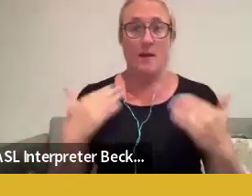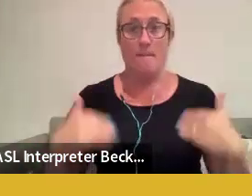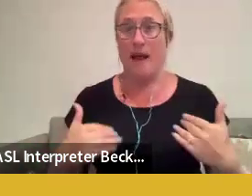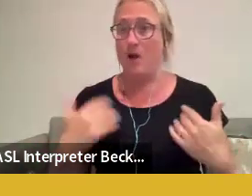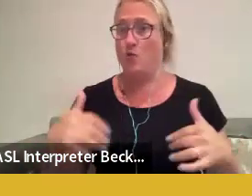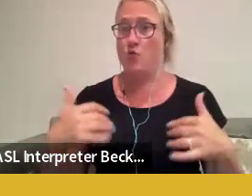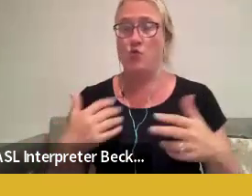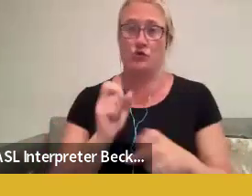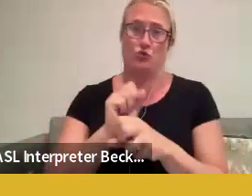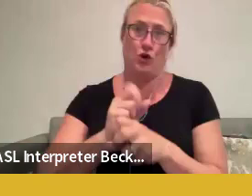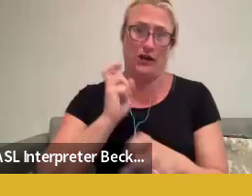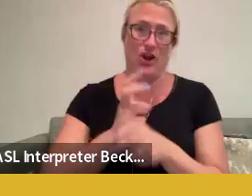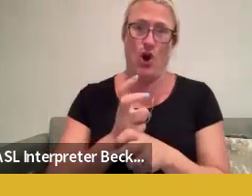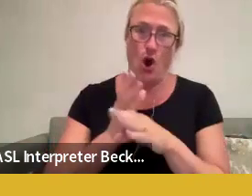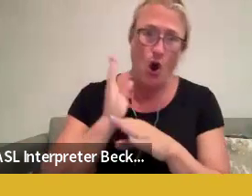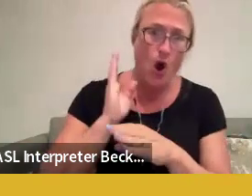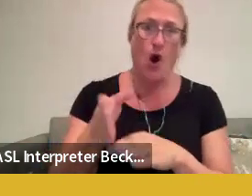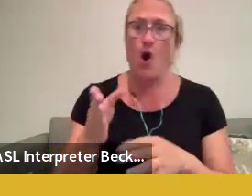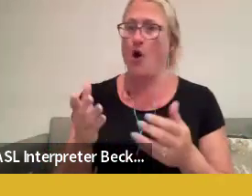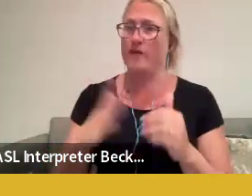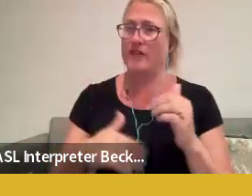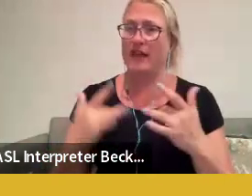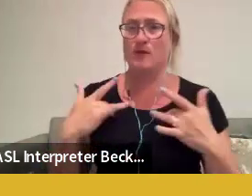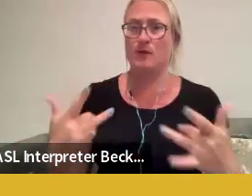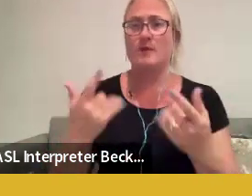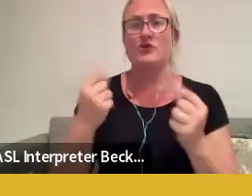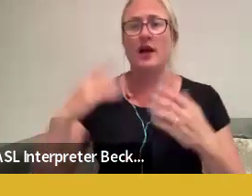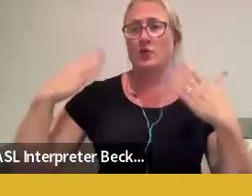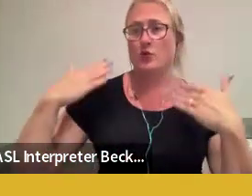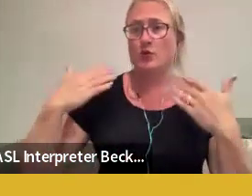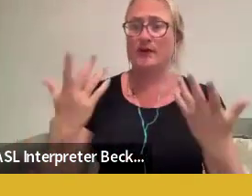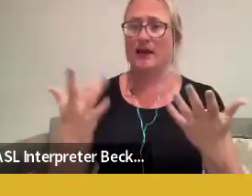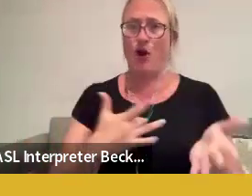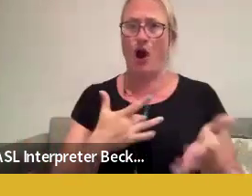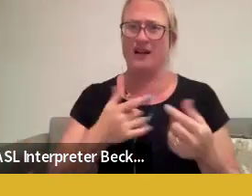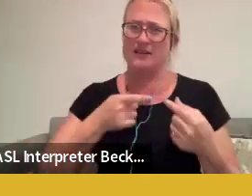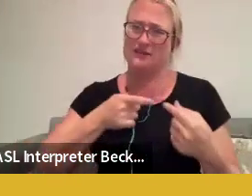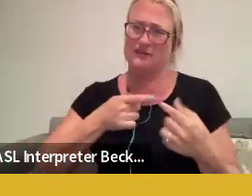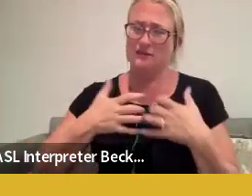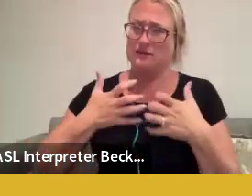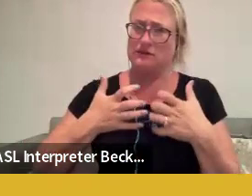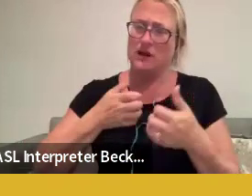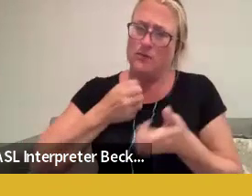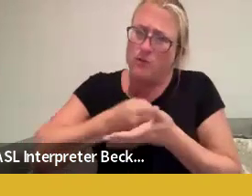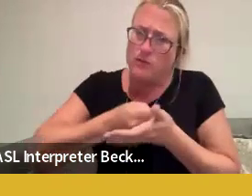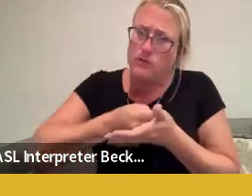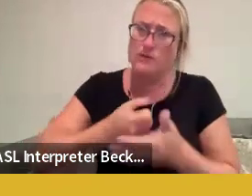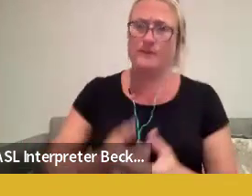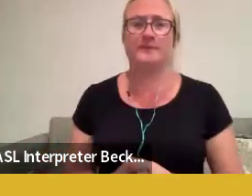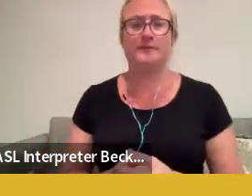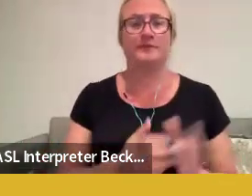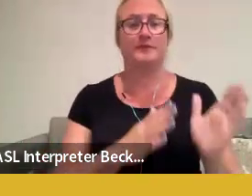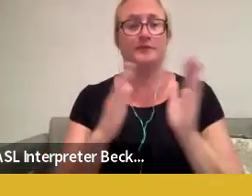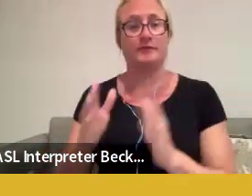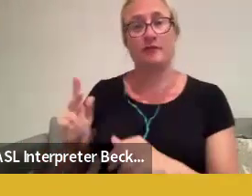working overdrive to try to cool itself down. And that could put strain on your heart, especially if you have a heart disease.